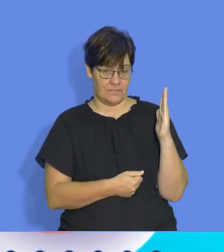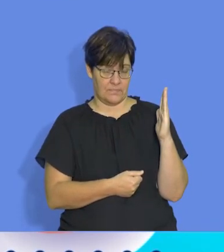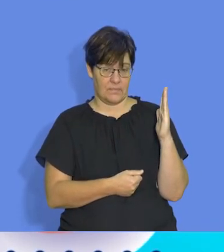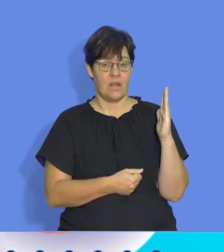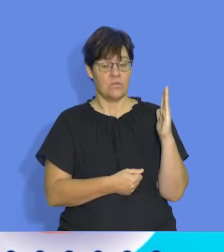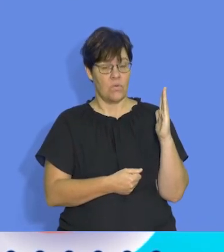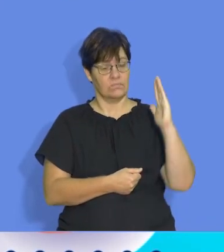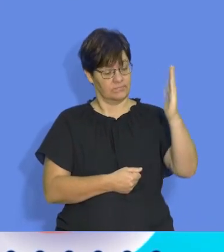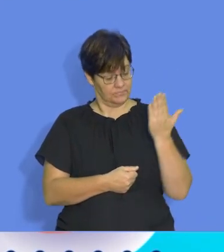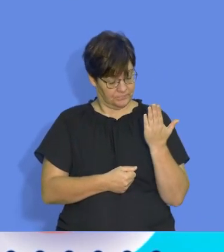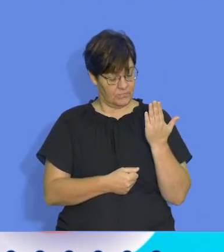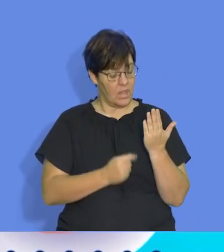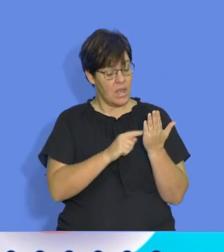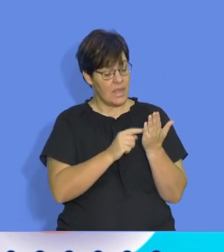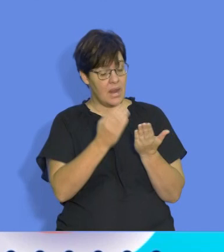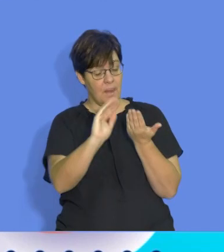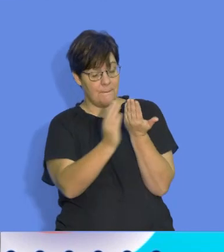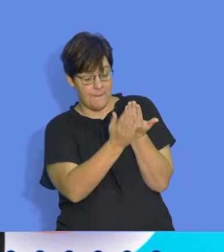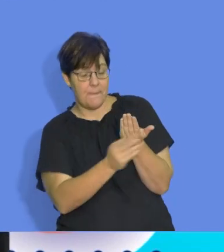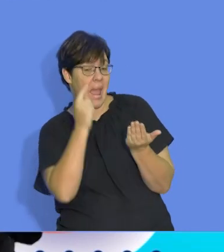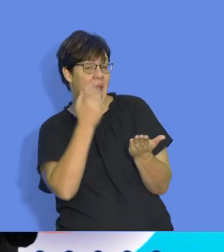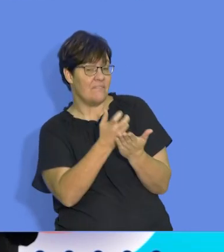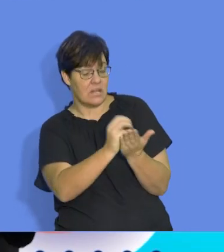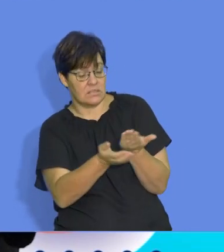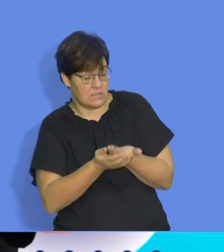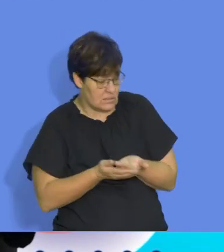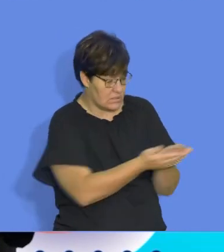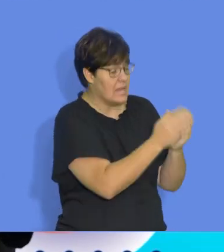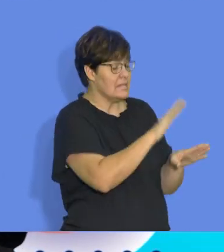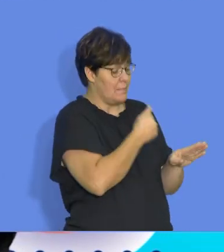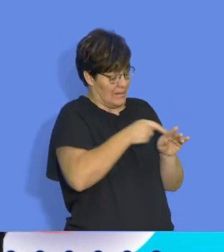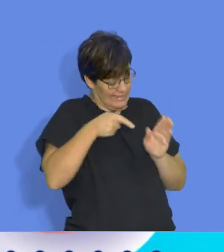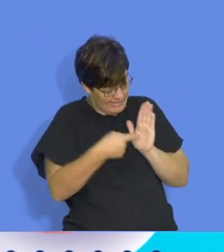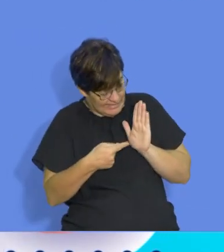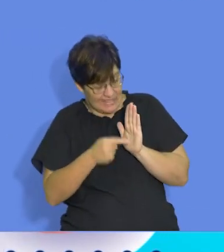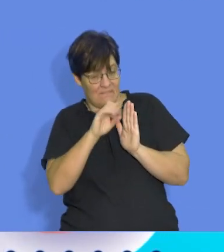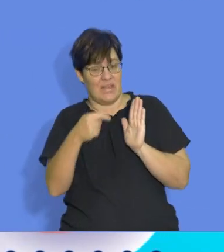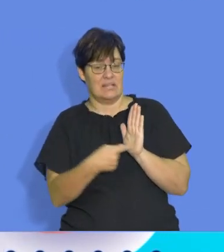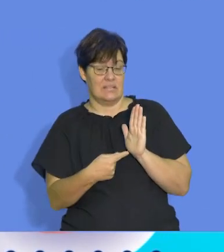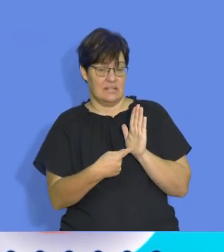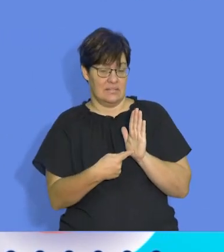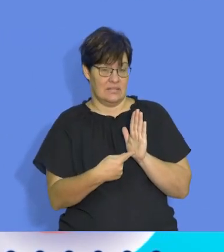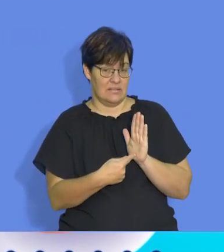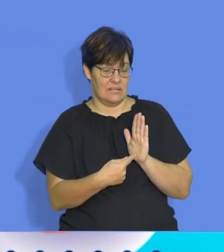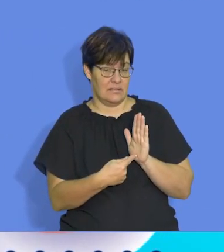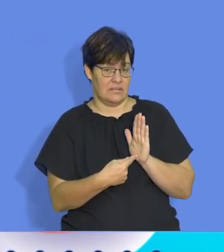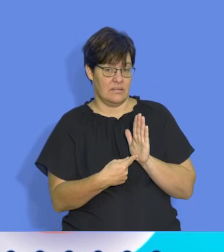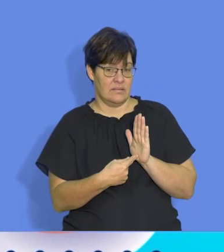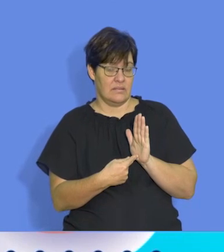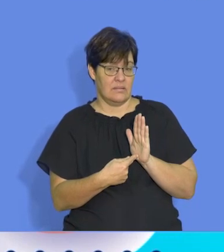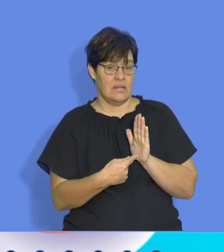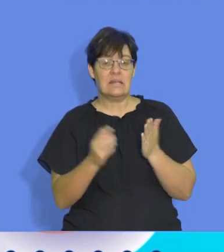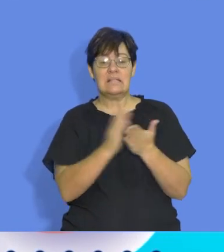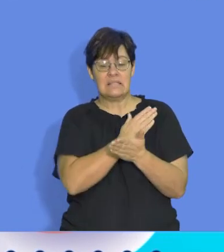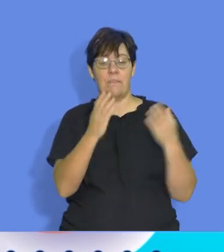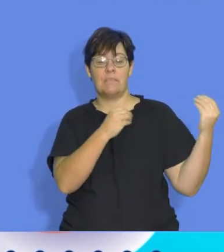your returns based on the invoice basis. However, you will get some businesses where